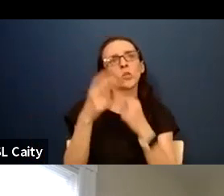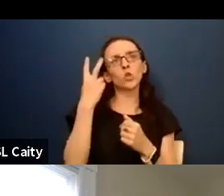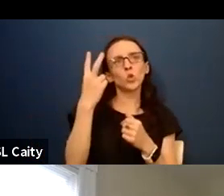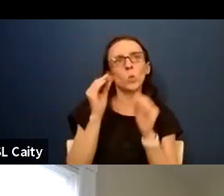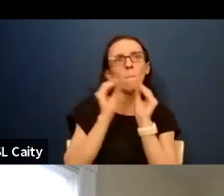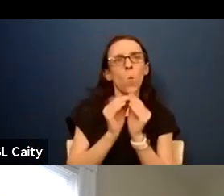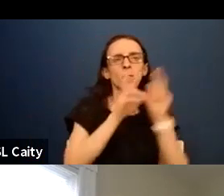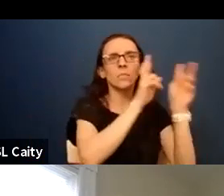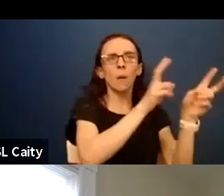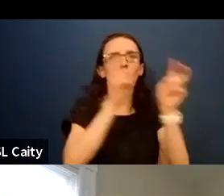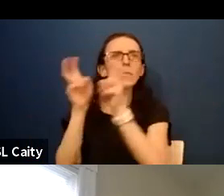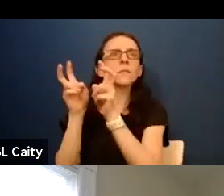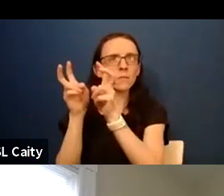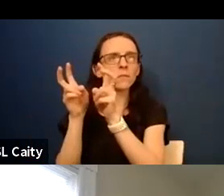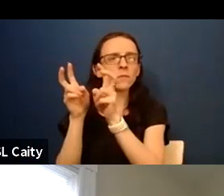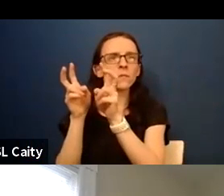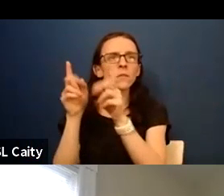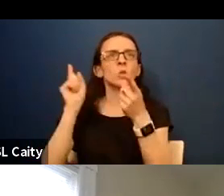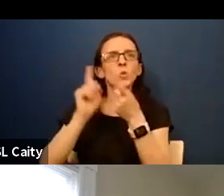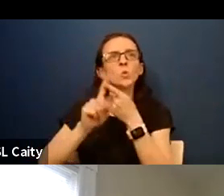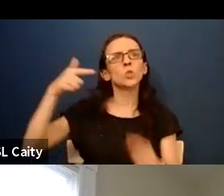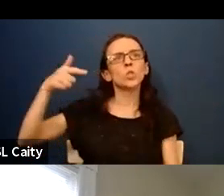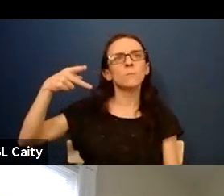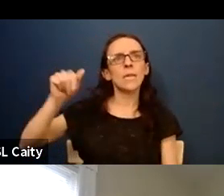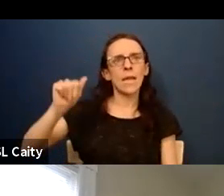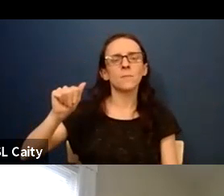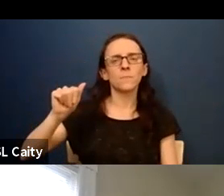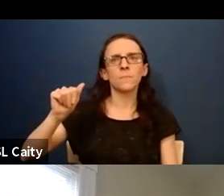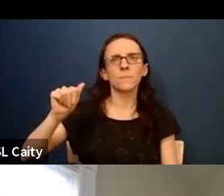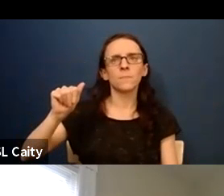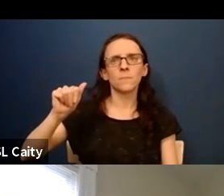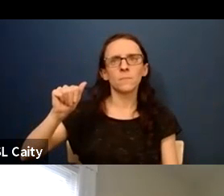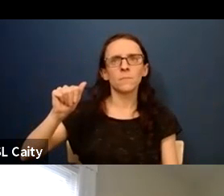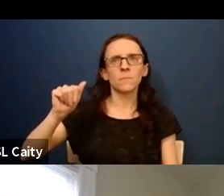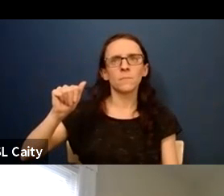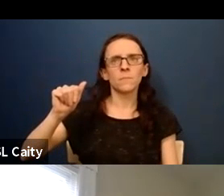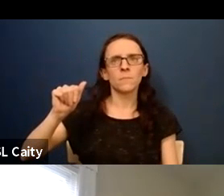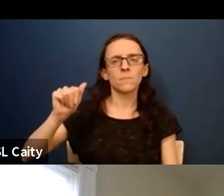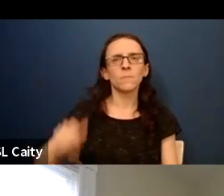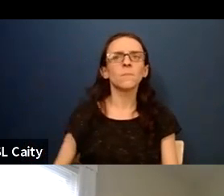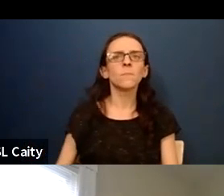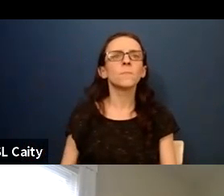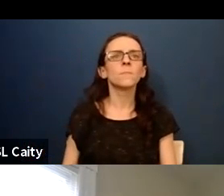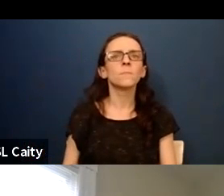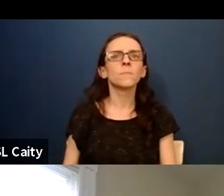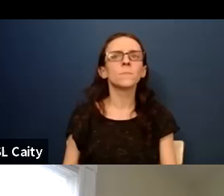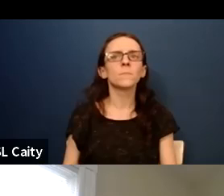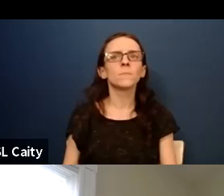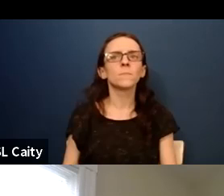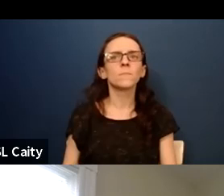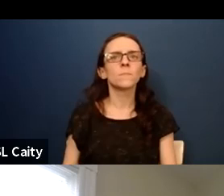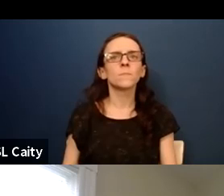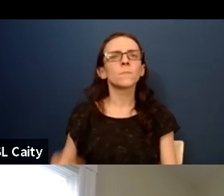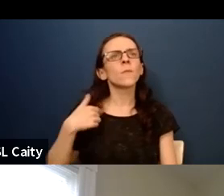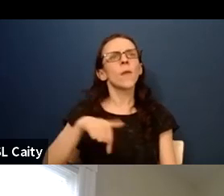subjects to the GPA. And we also looked at what we would